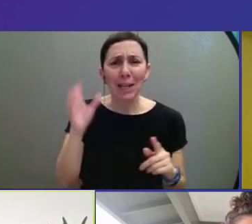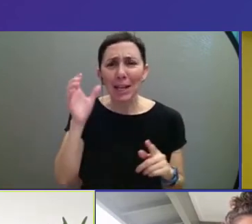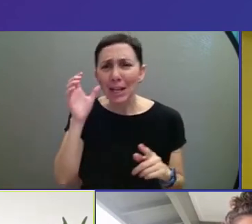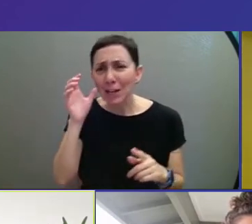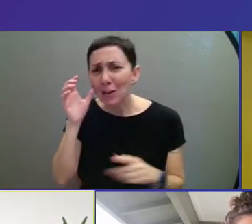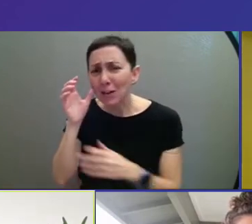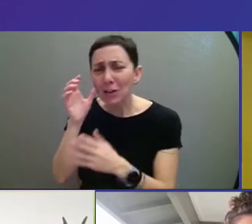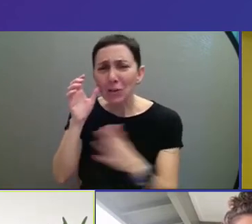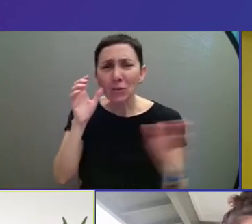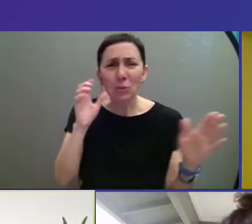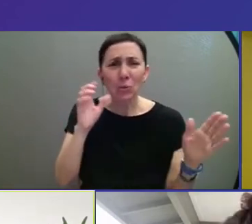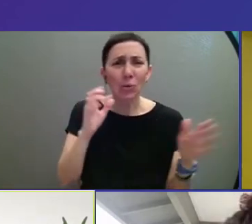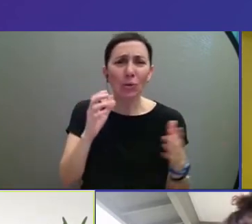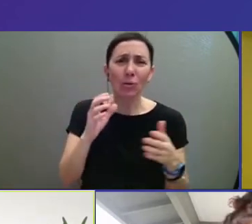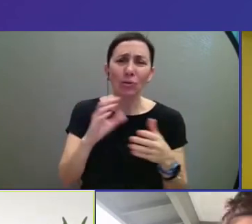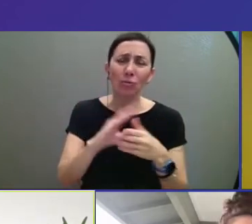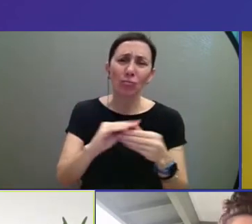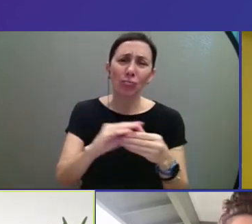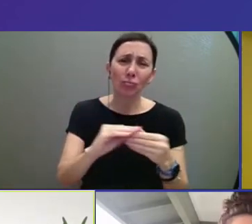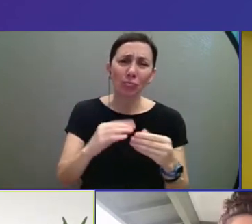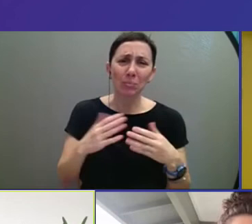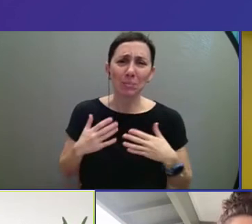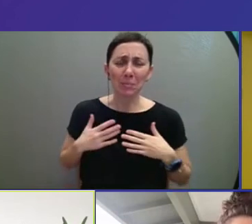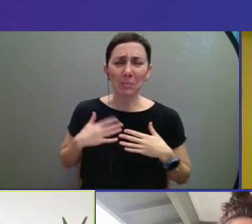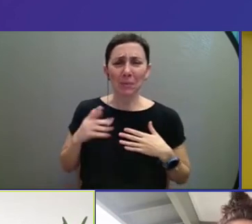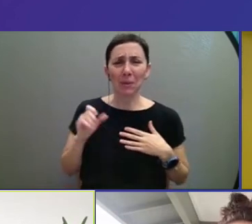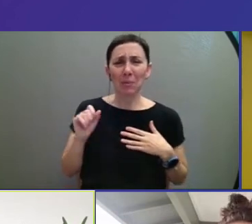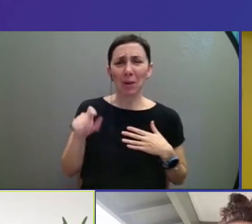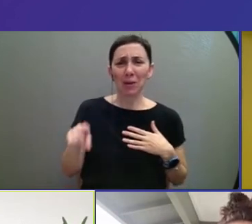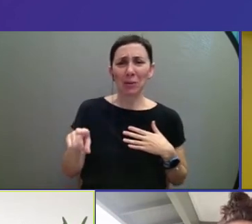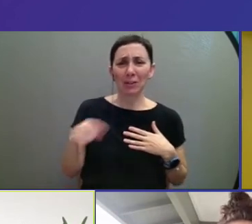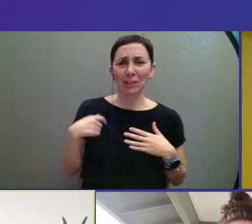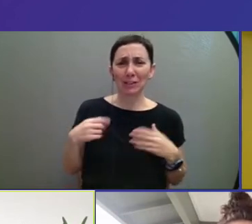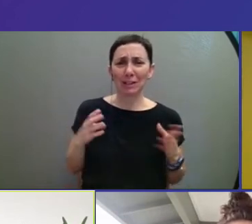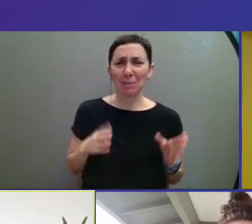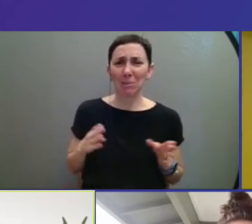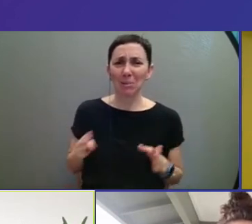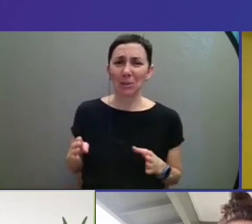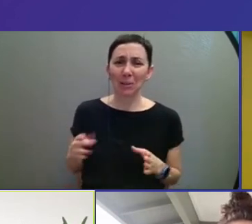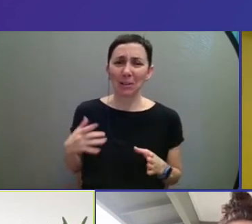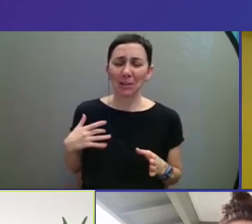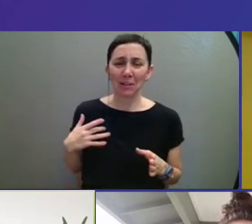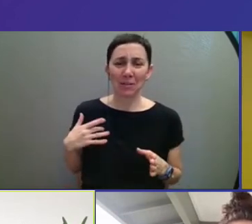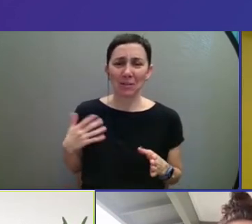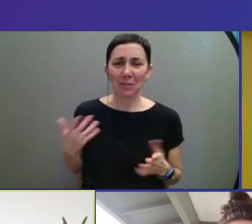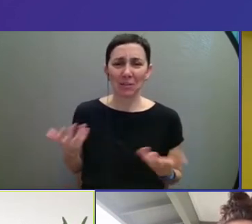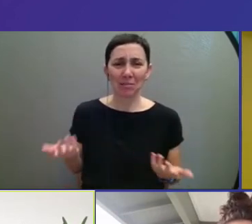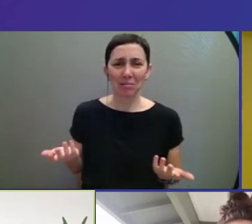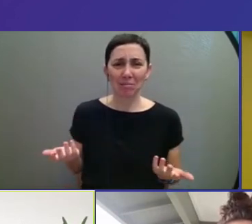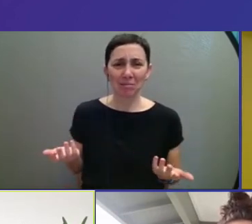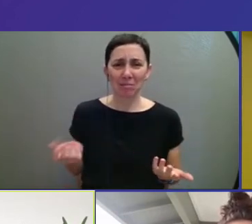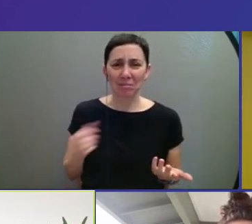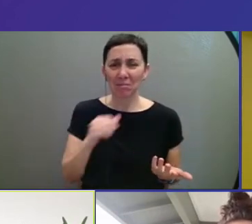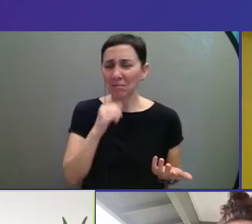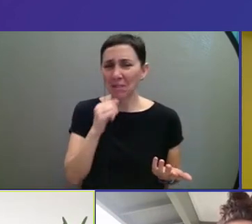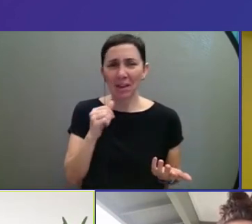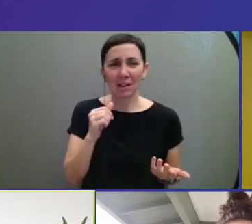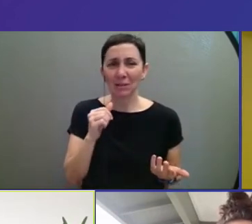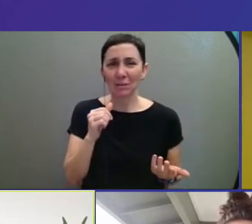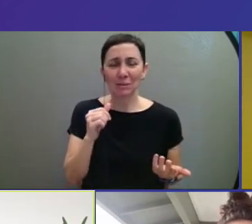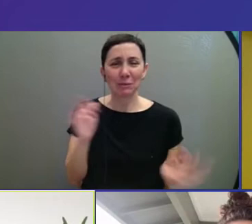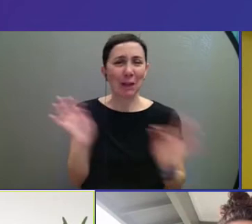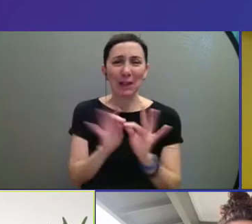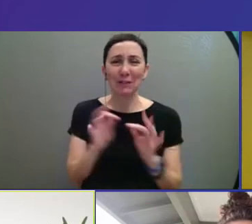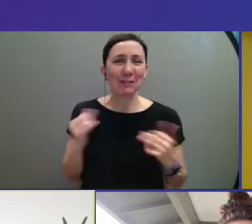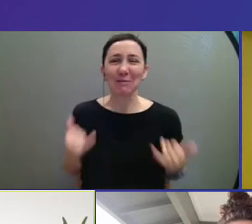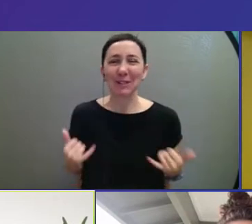shared, my questions that I prepared feel even not that relevant right